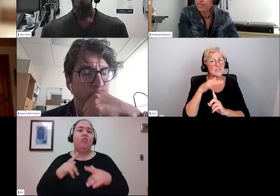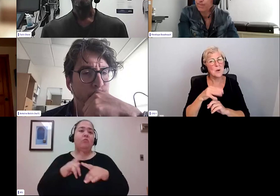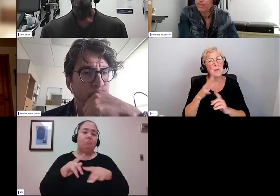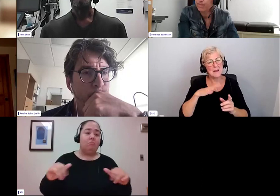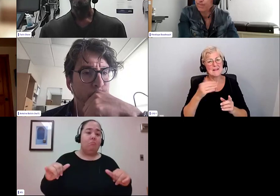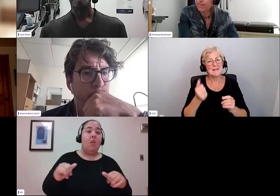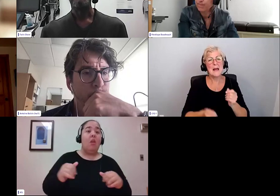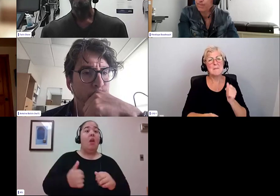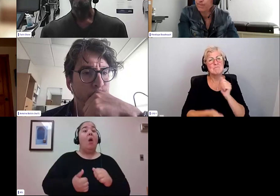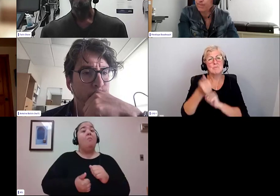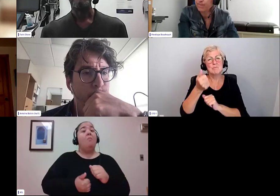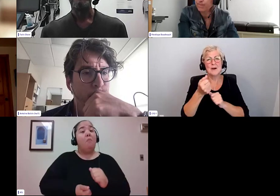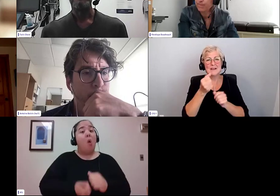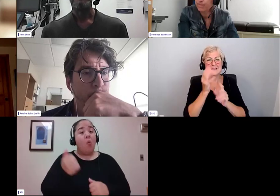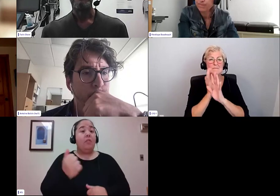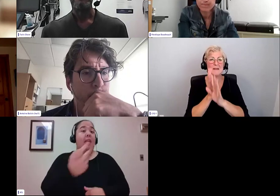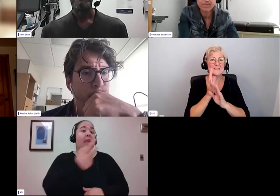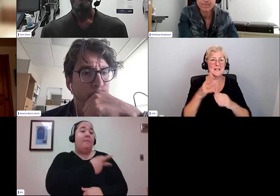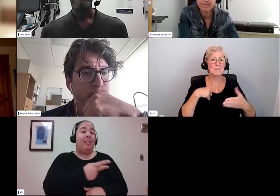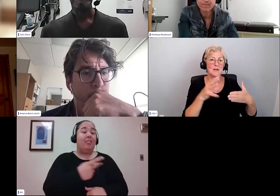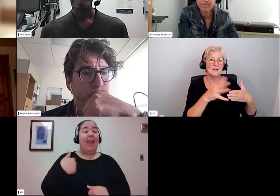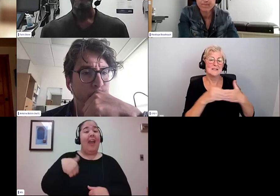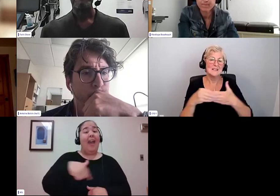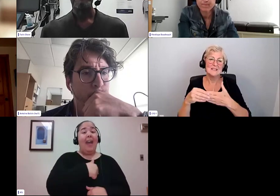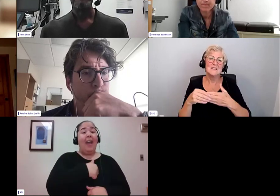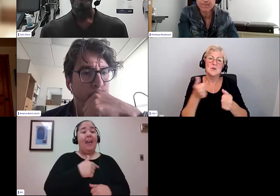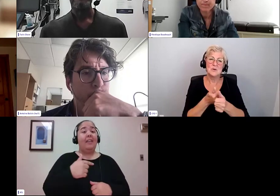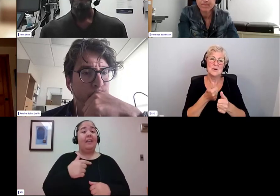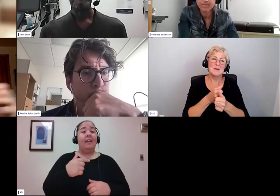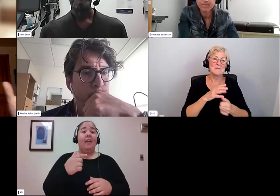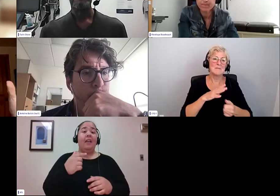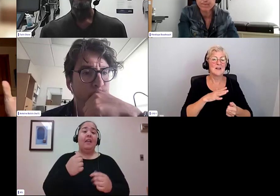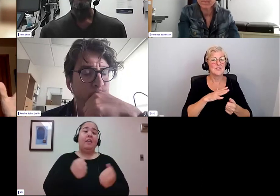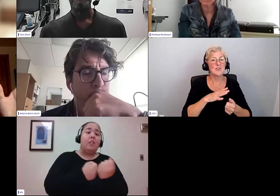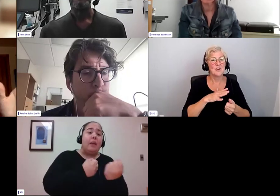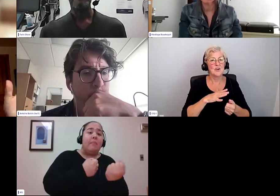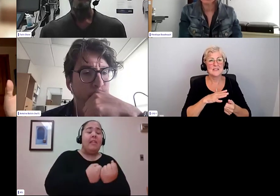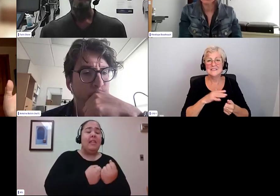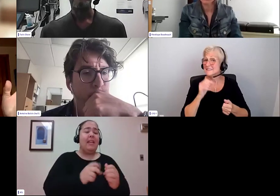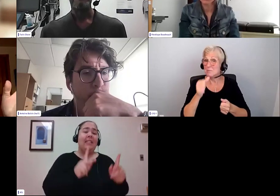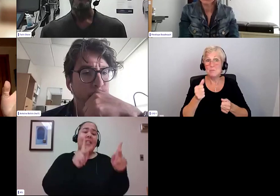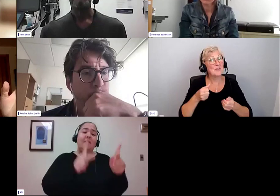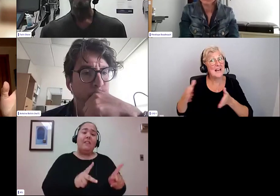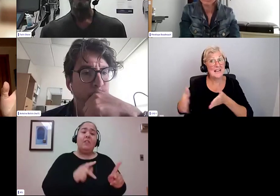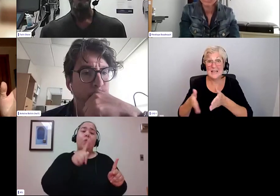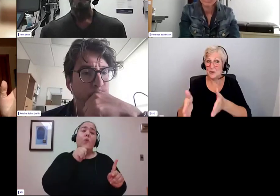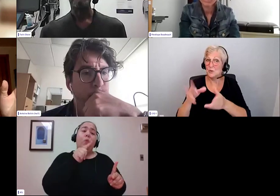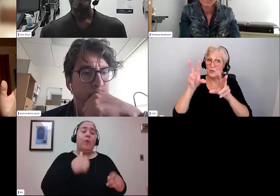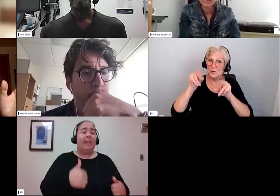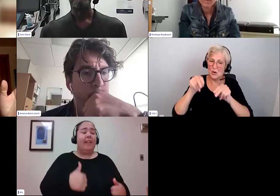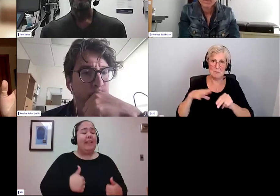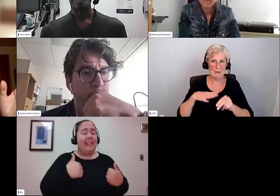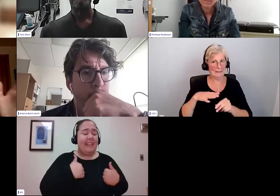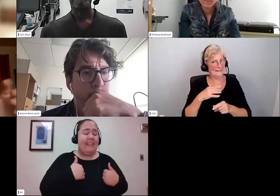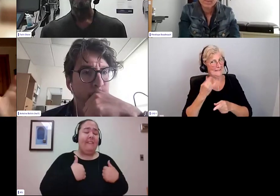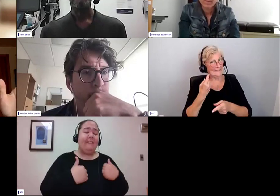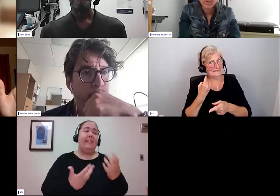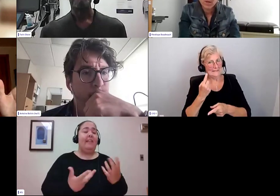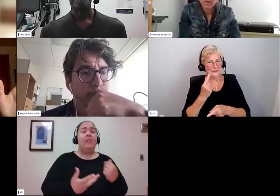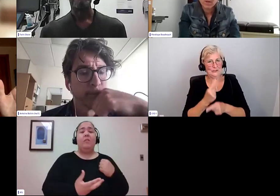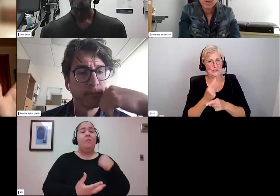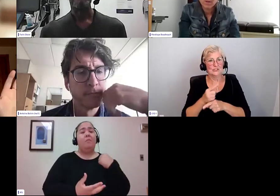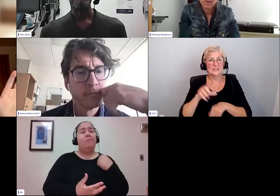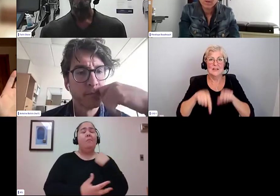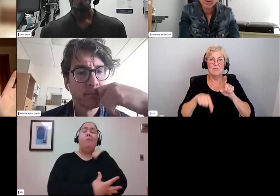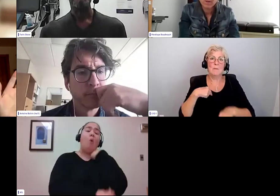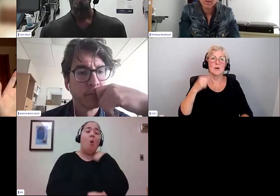Most of the patients that I accompany are individuals who live in a precarity. They're not in the street, but